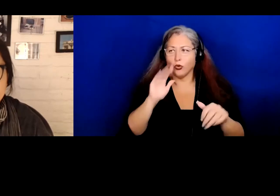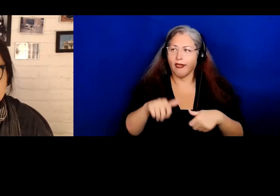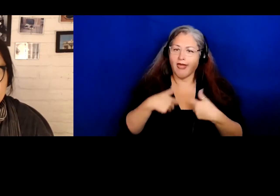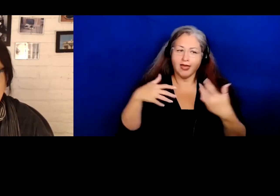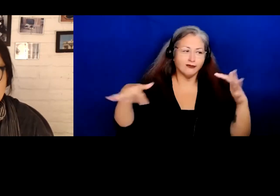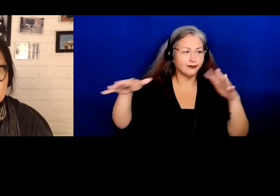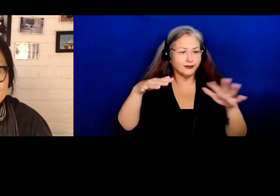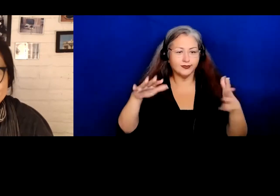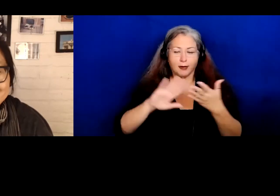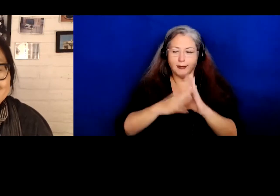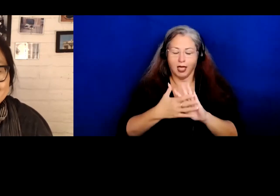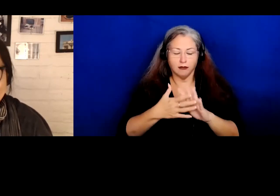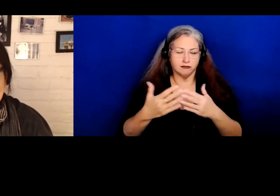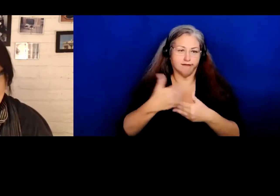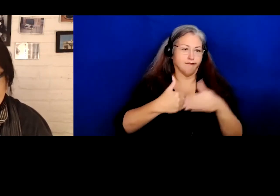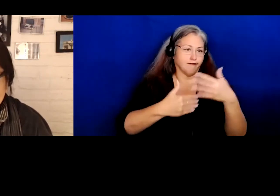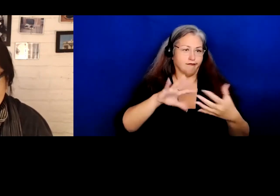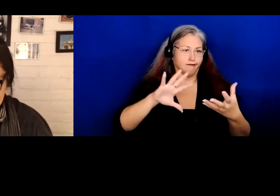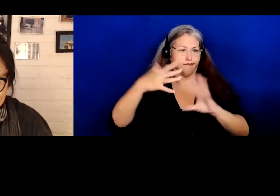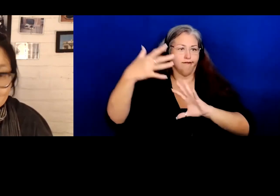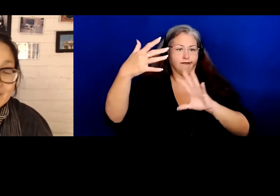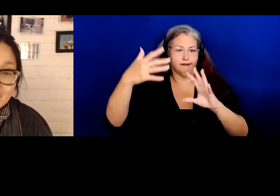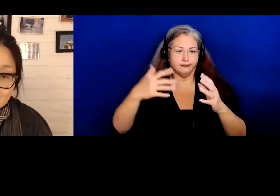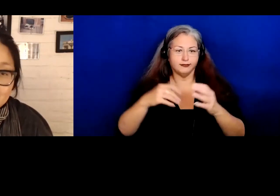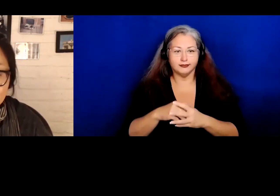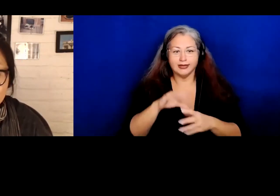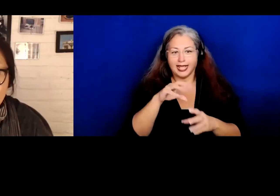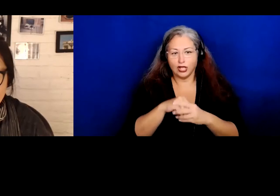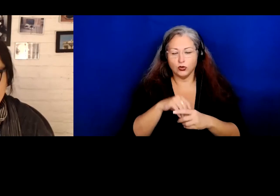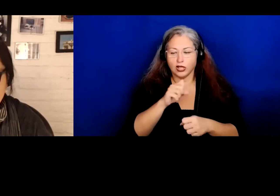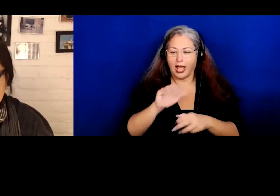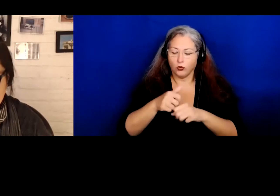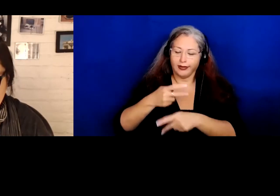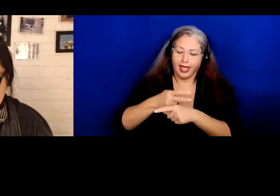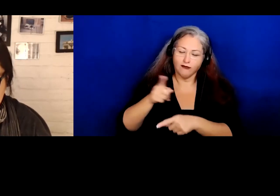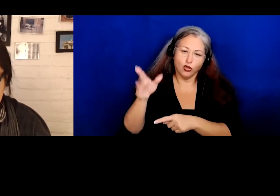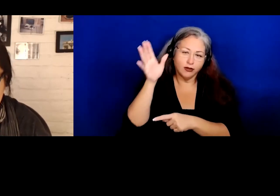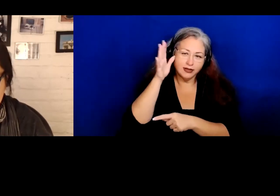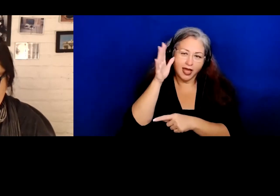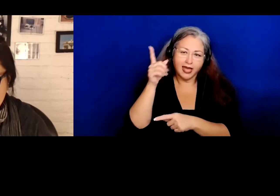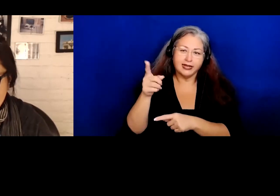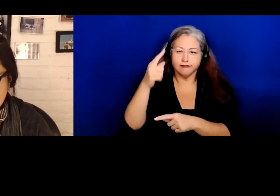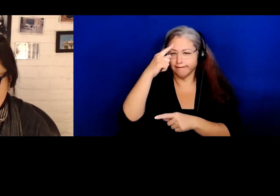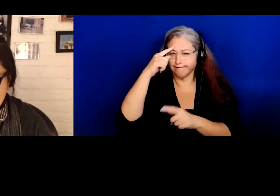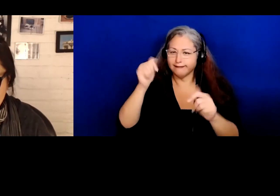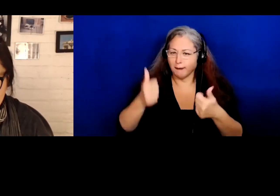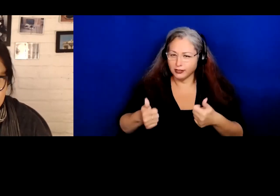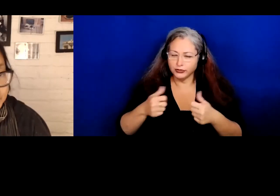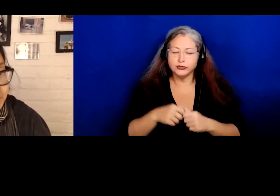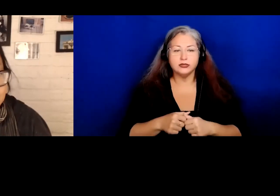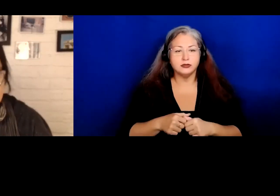to interrupt into it, including caring for her father, who has dementia,